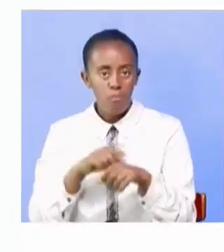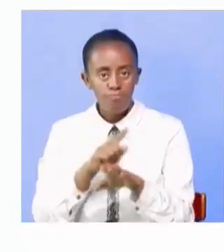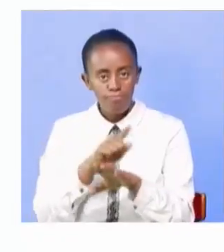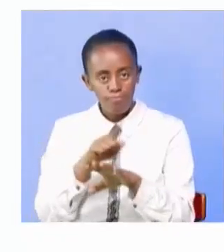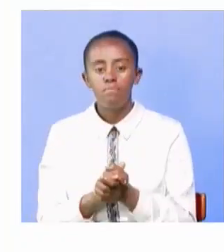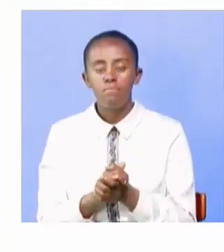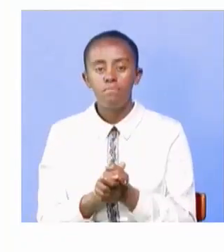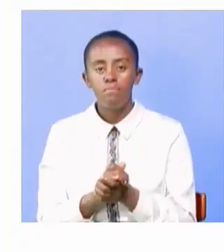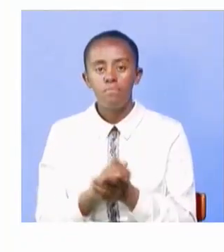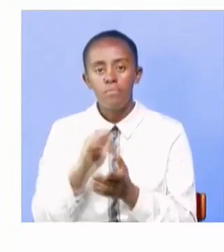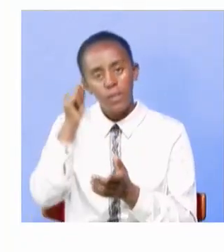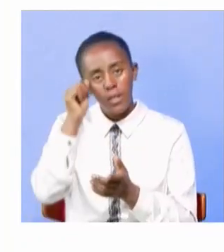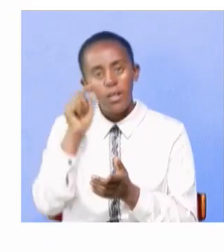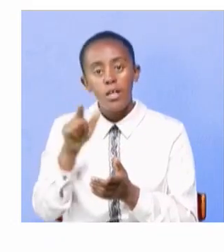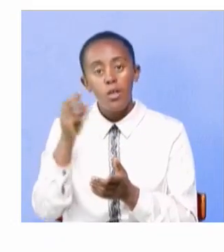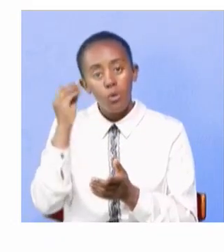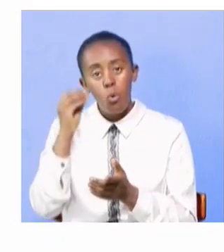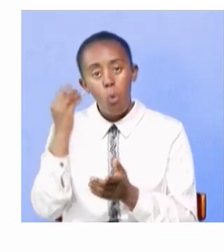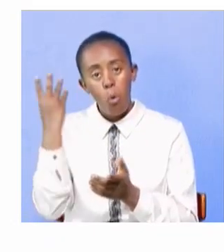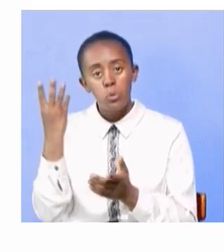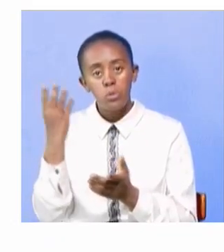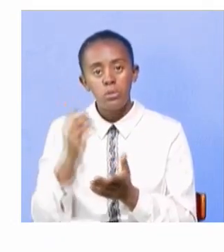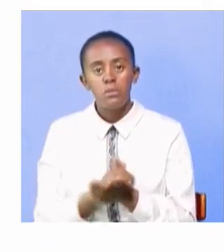And he lost